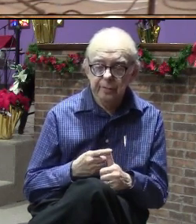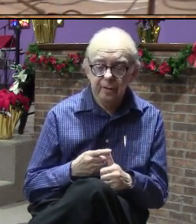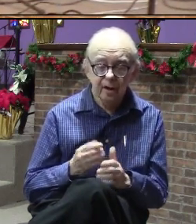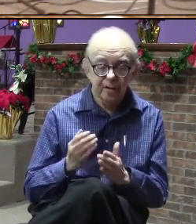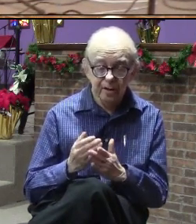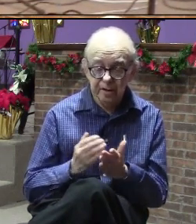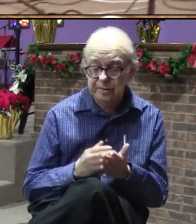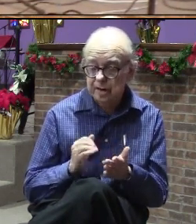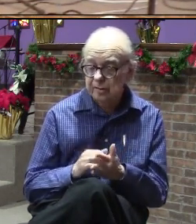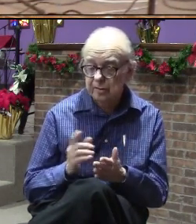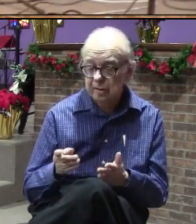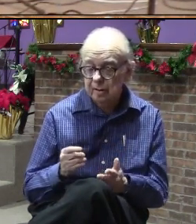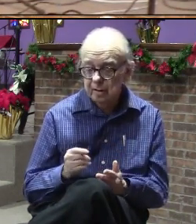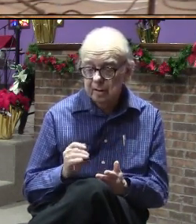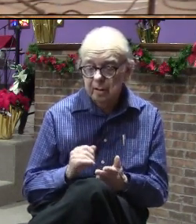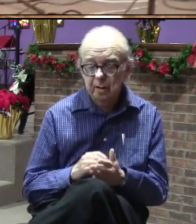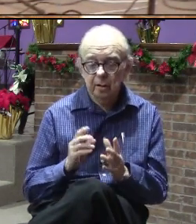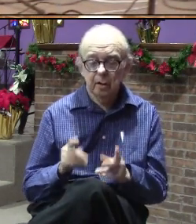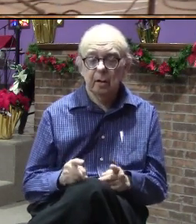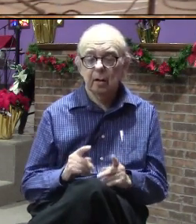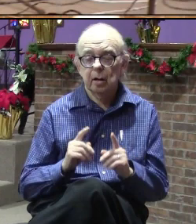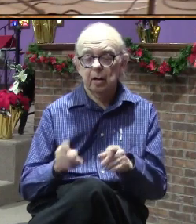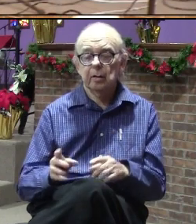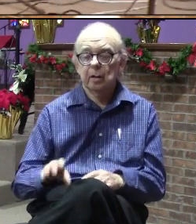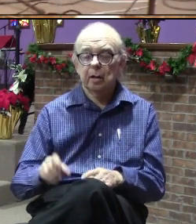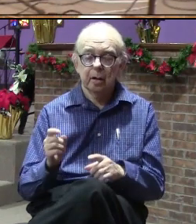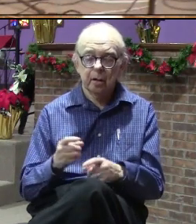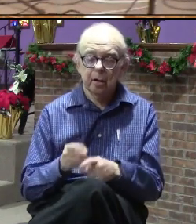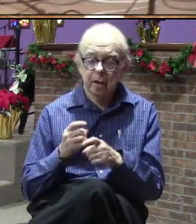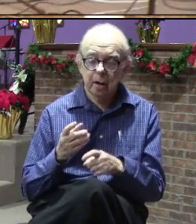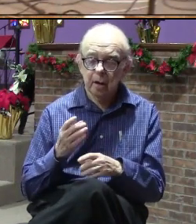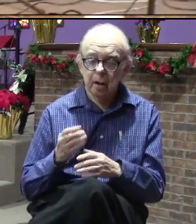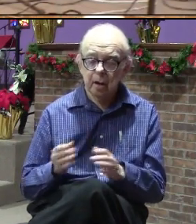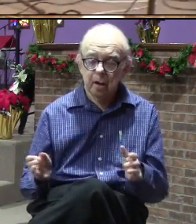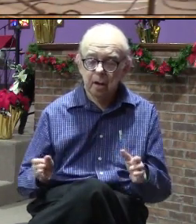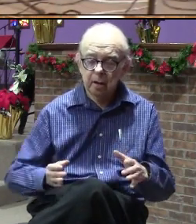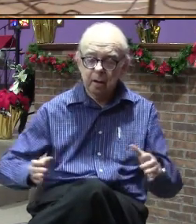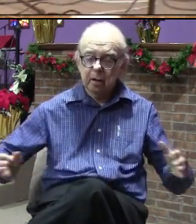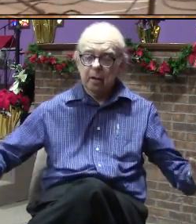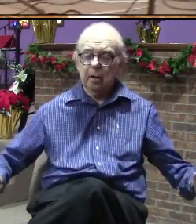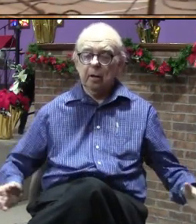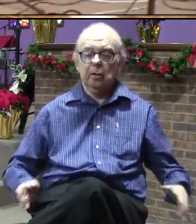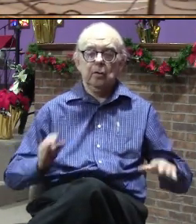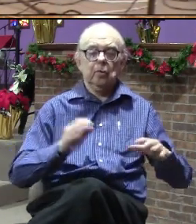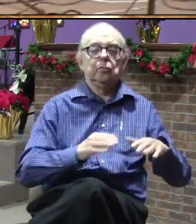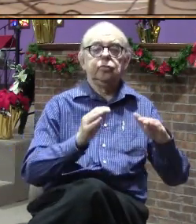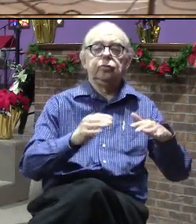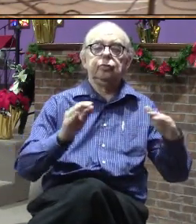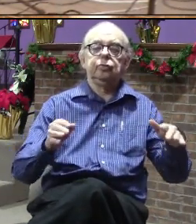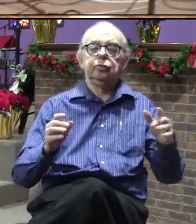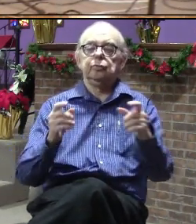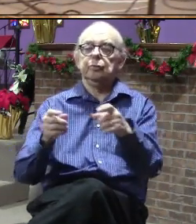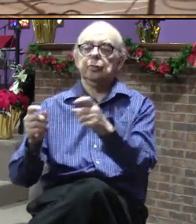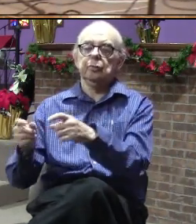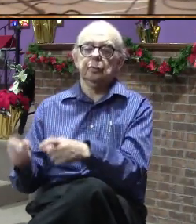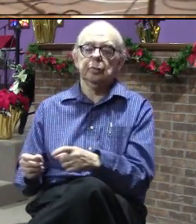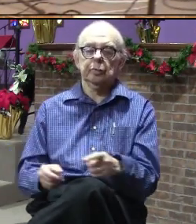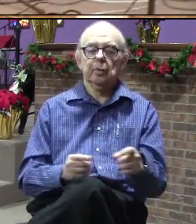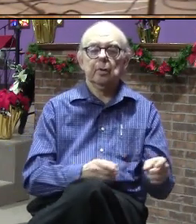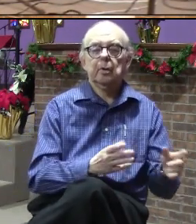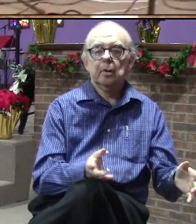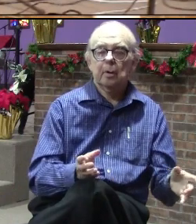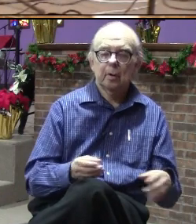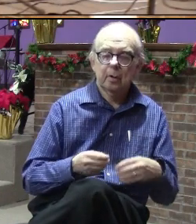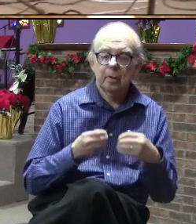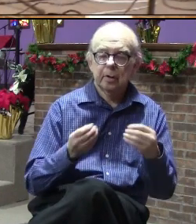has, okay? So that person goes over, gets a gift out of this big pile of gifts that are all there, and gives